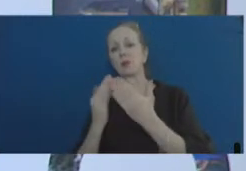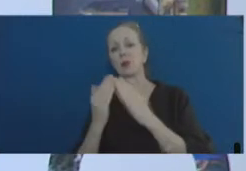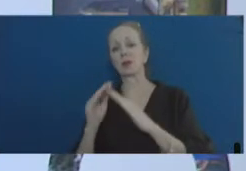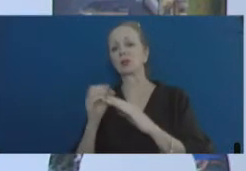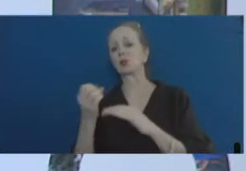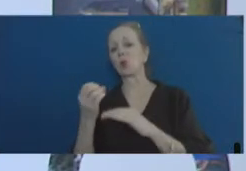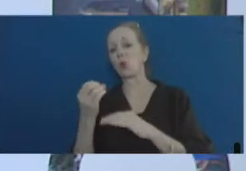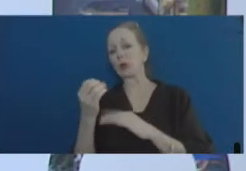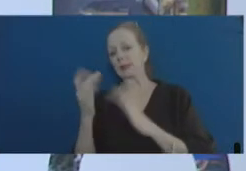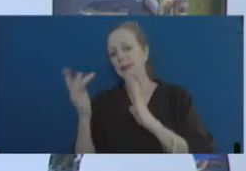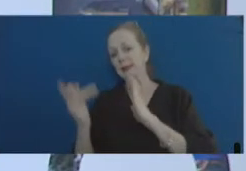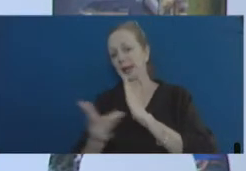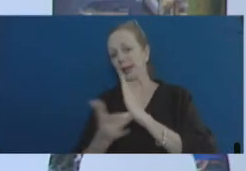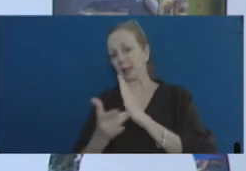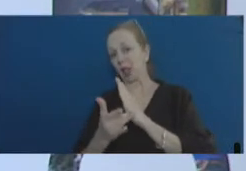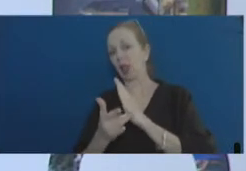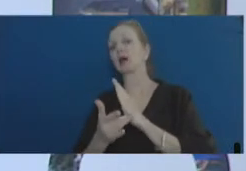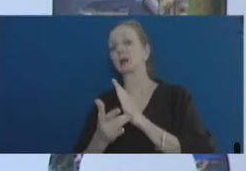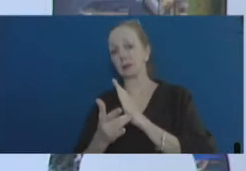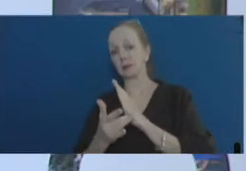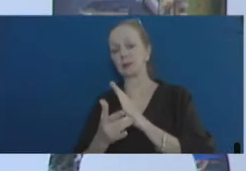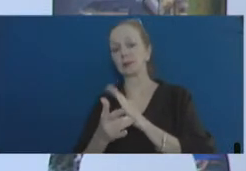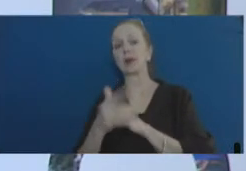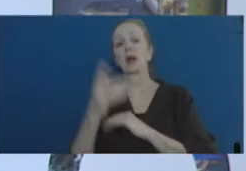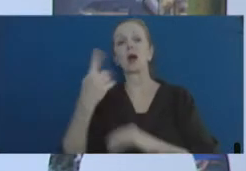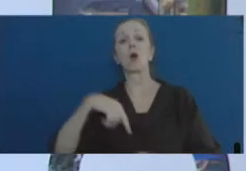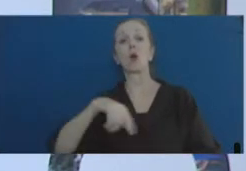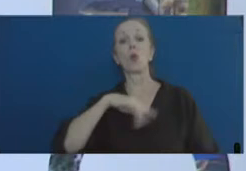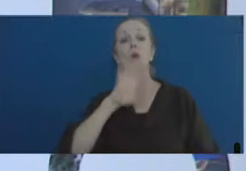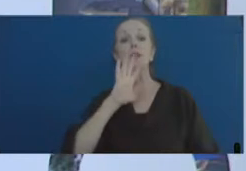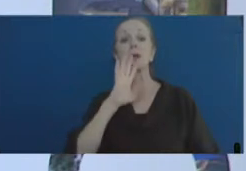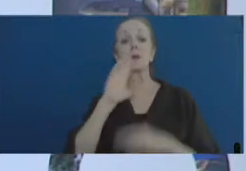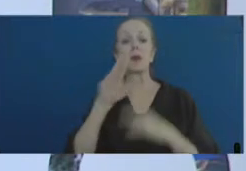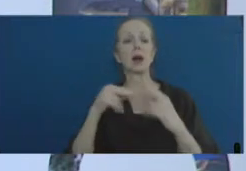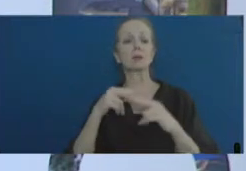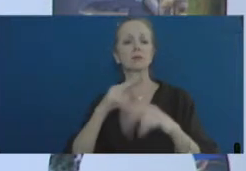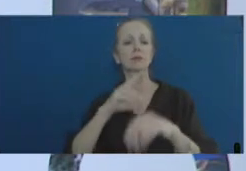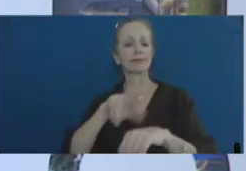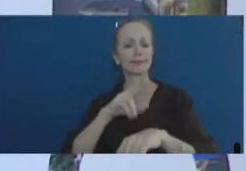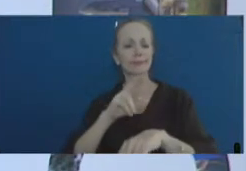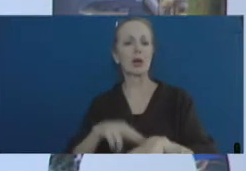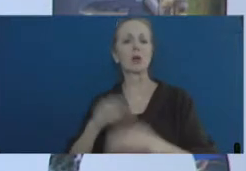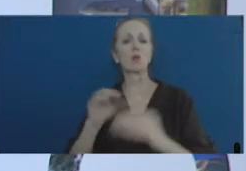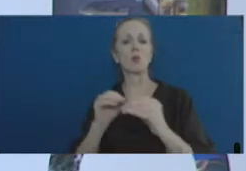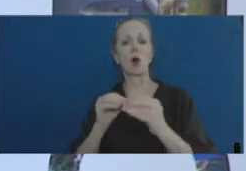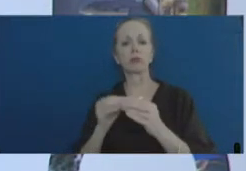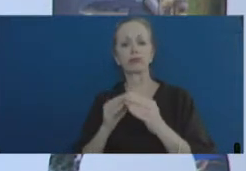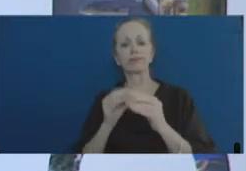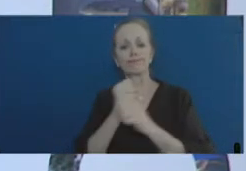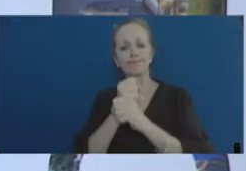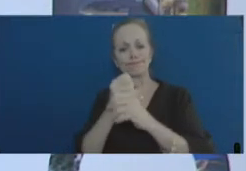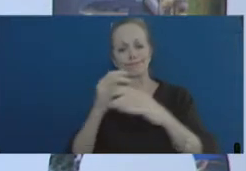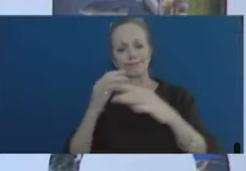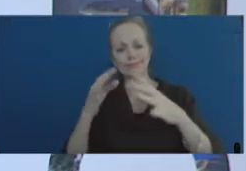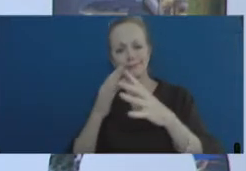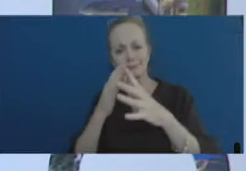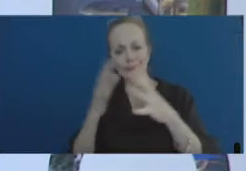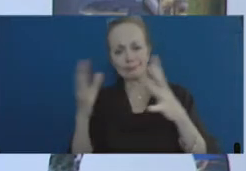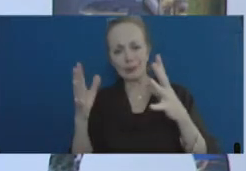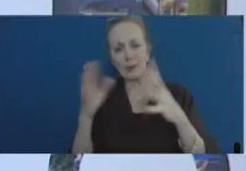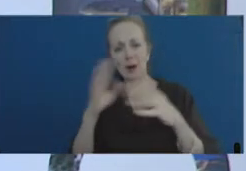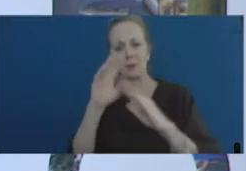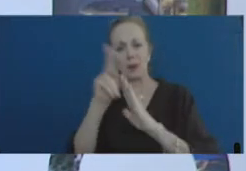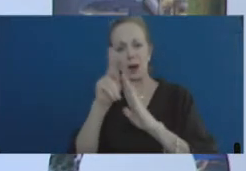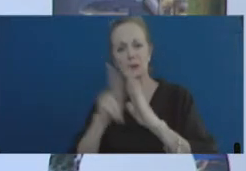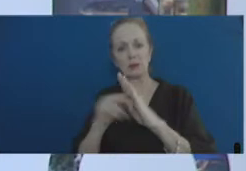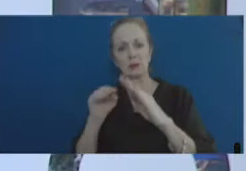technical. And then we can talk, of course, with more broadly about just the policy implications